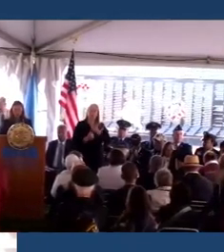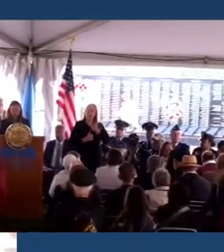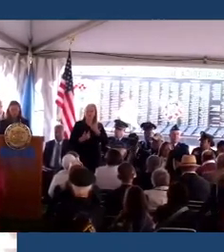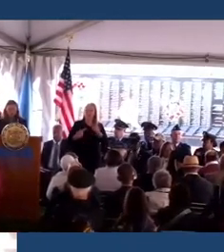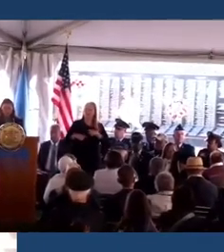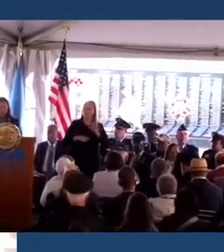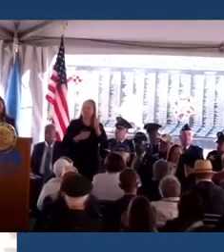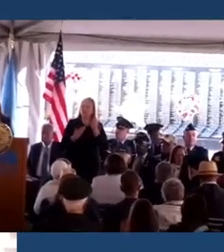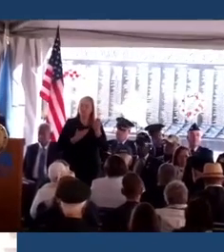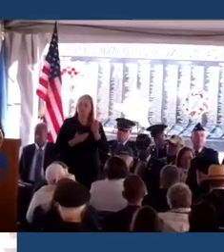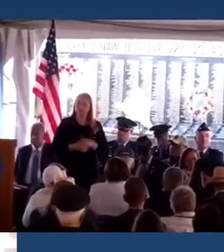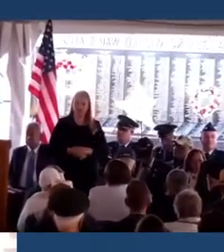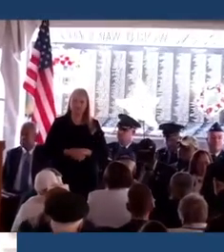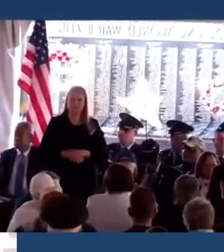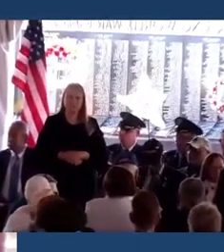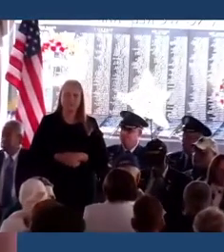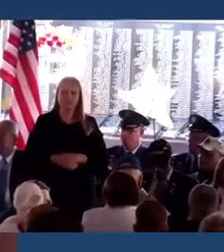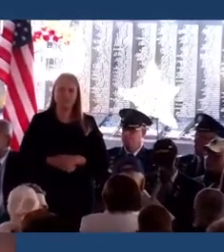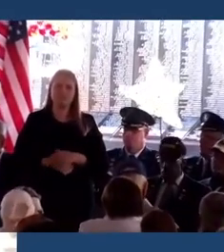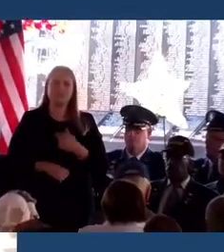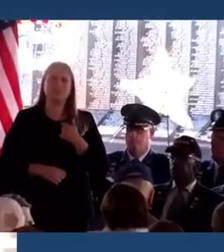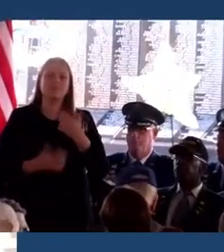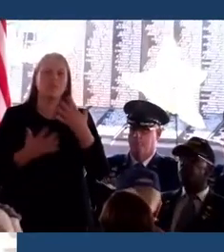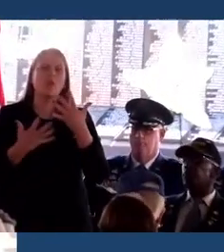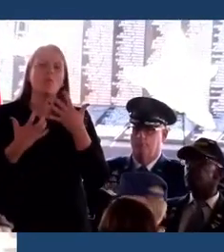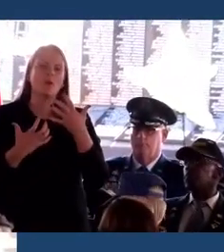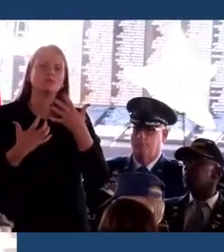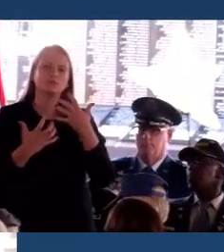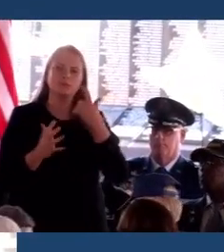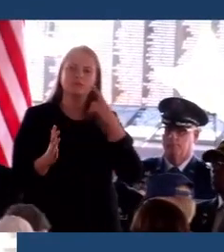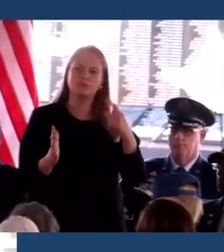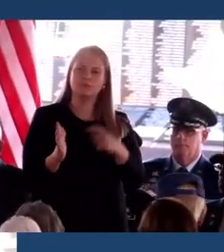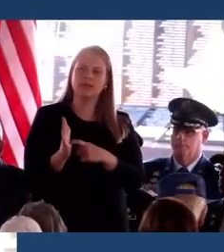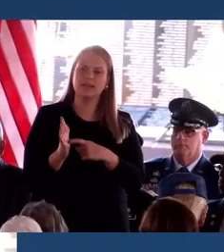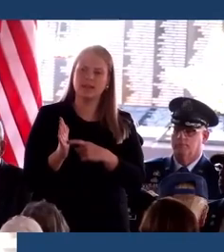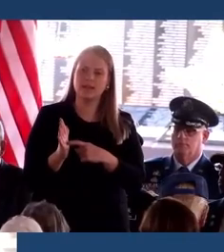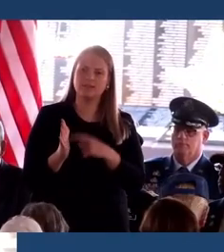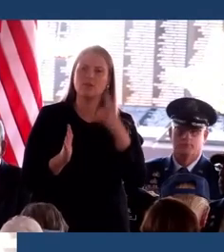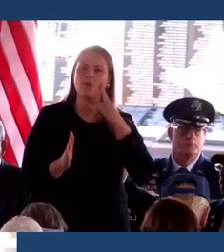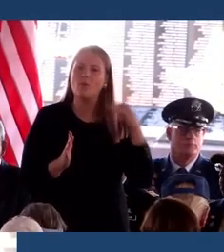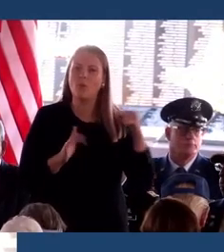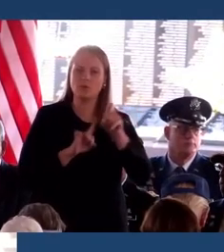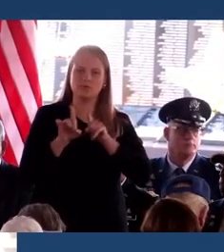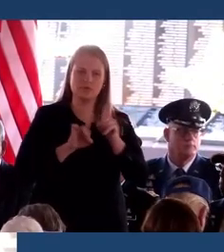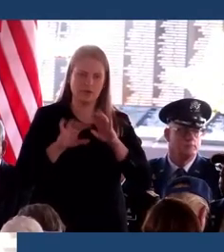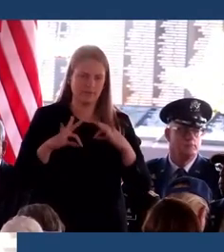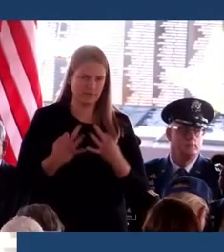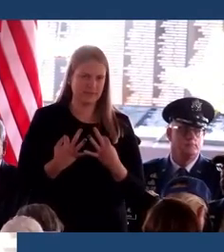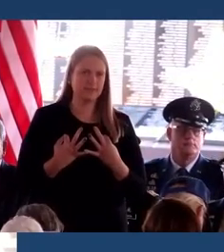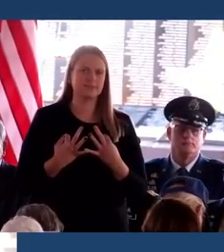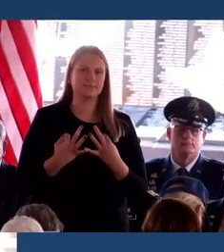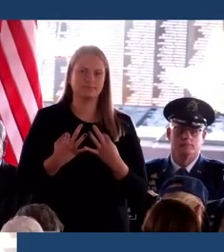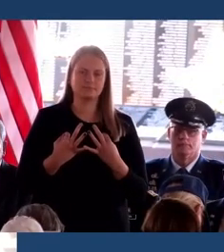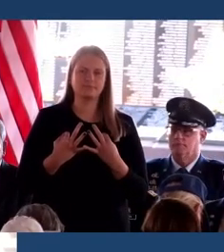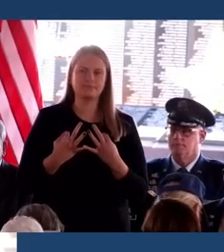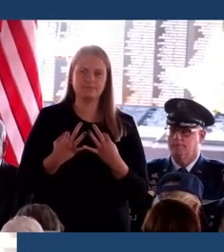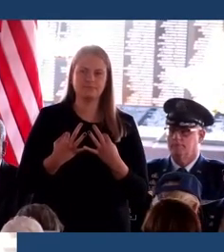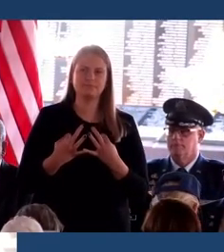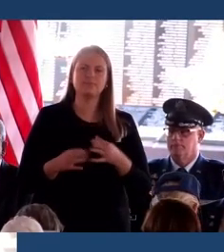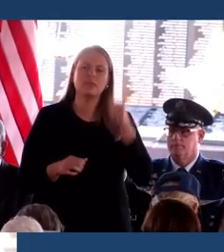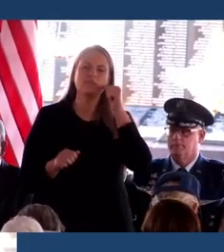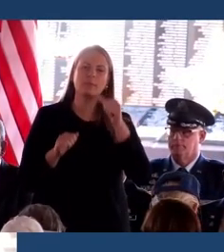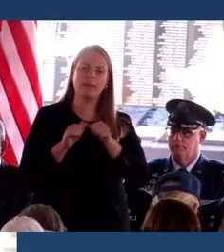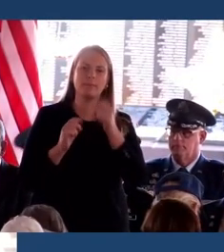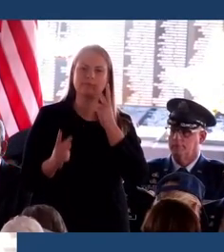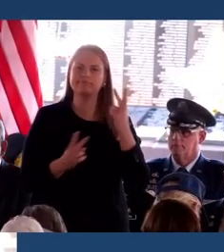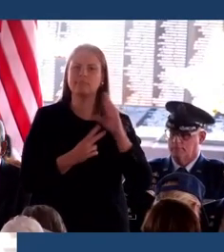during their service. I want to send a special recognition out to our Gold Star families and remembering